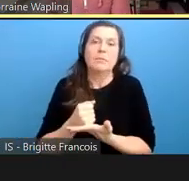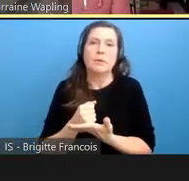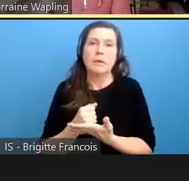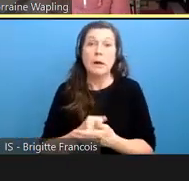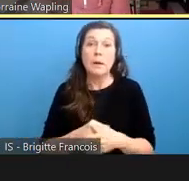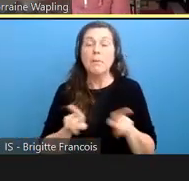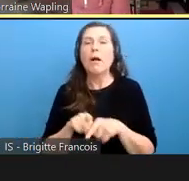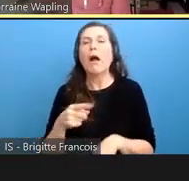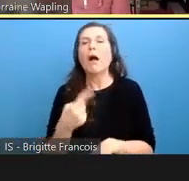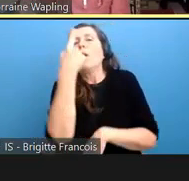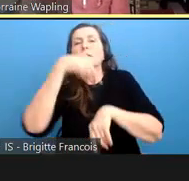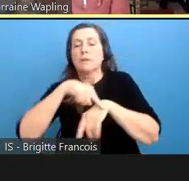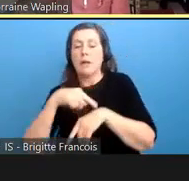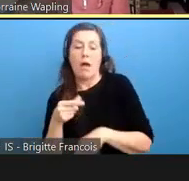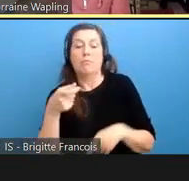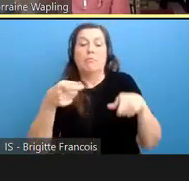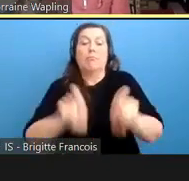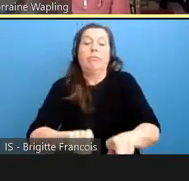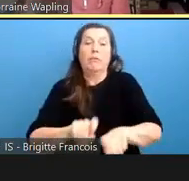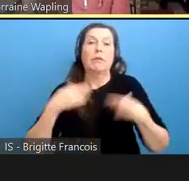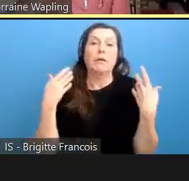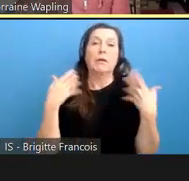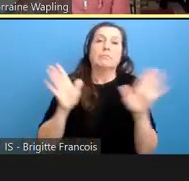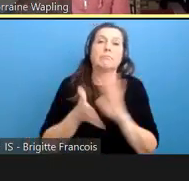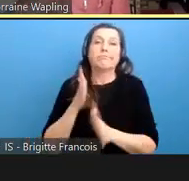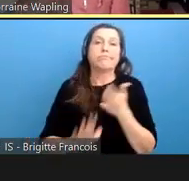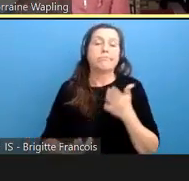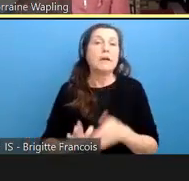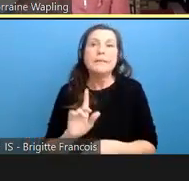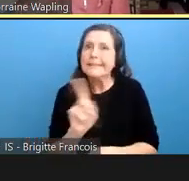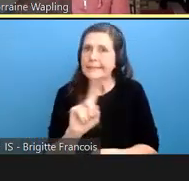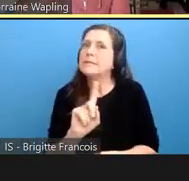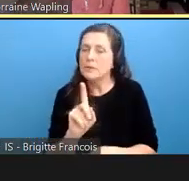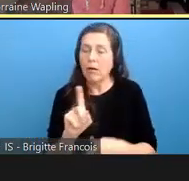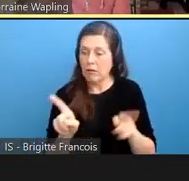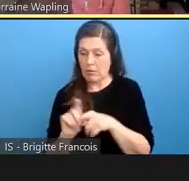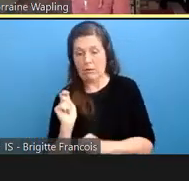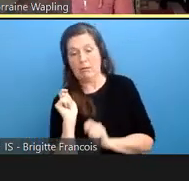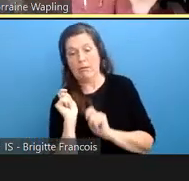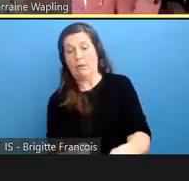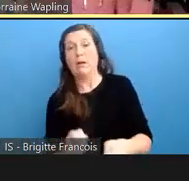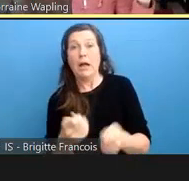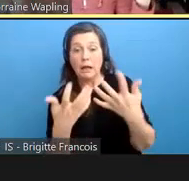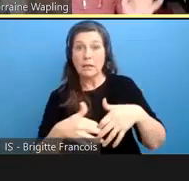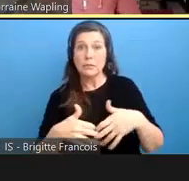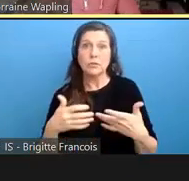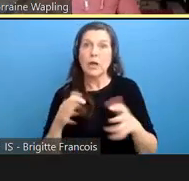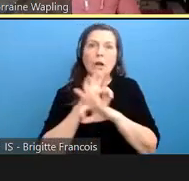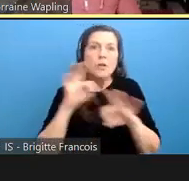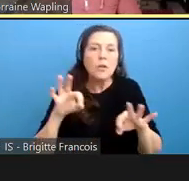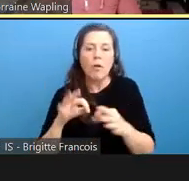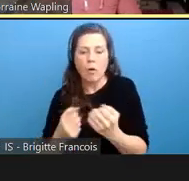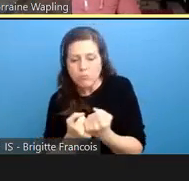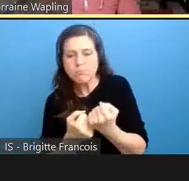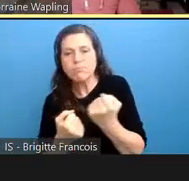one-off thing. It's not simply a one-off intervention where a single piece of technology is given to a family and then there is no follow-up at